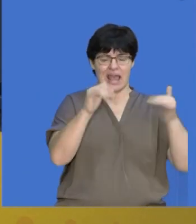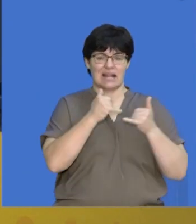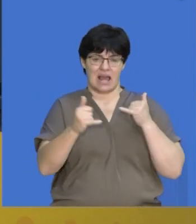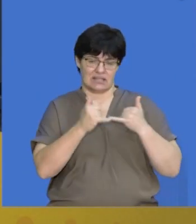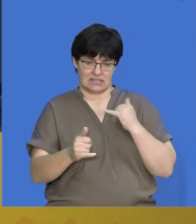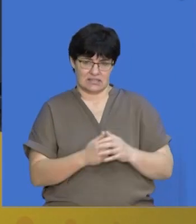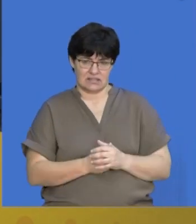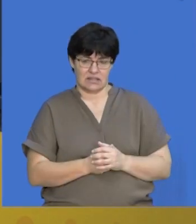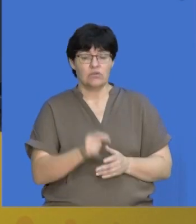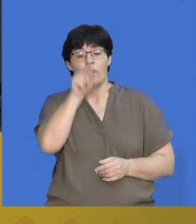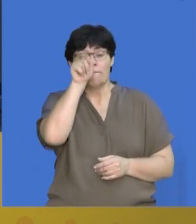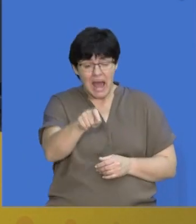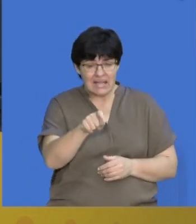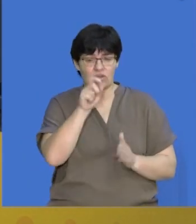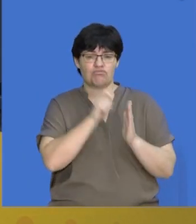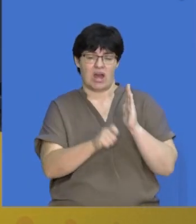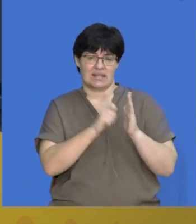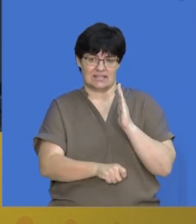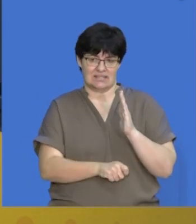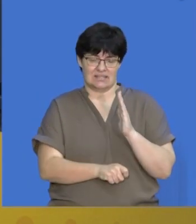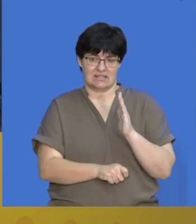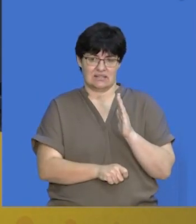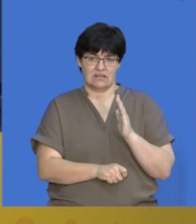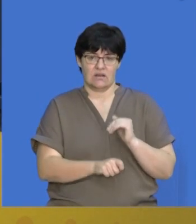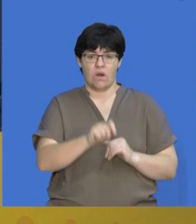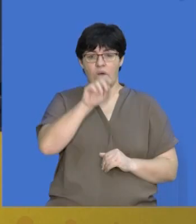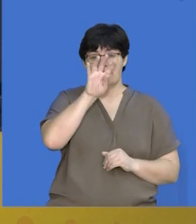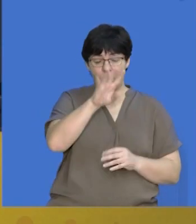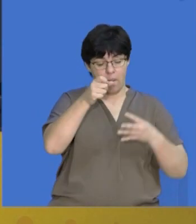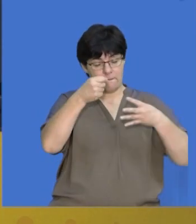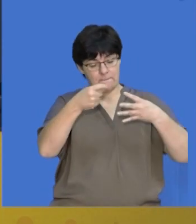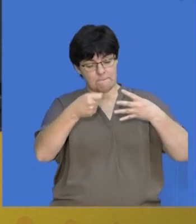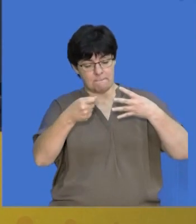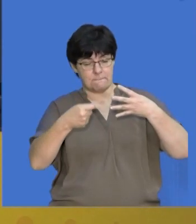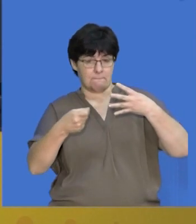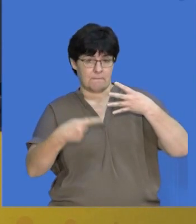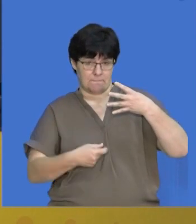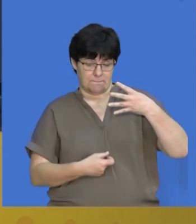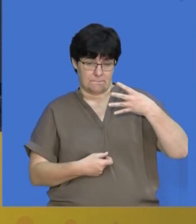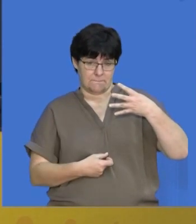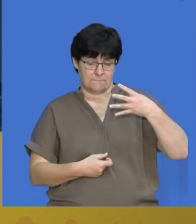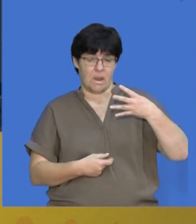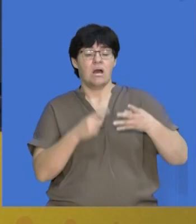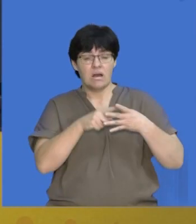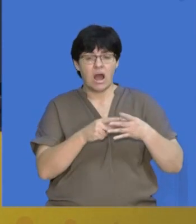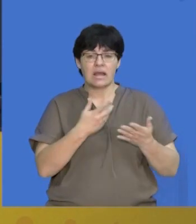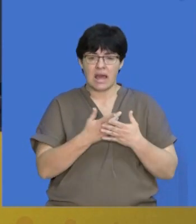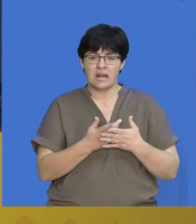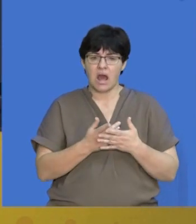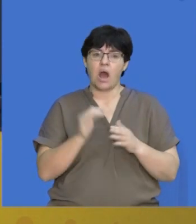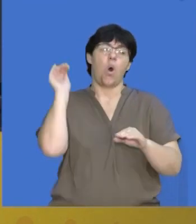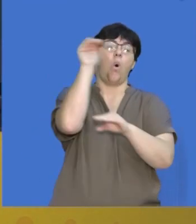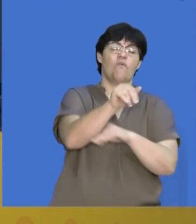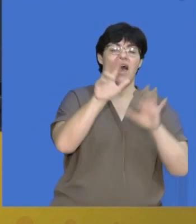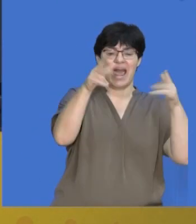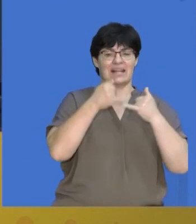You should be writing as much as 4 points. And those 4 points can go over 8 lines. It